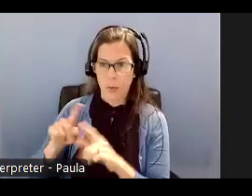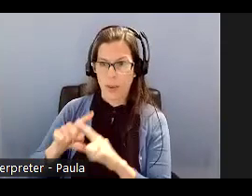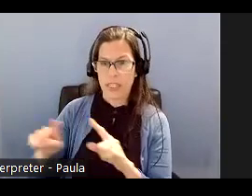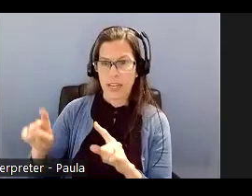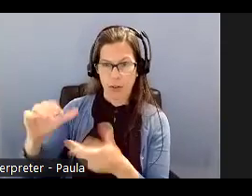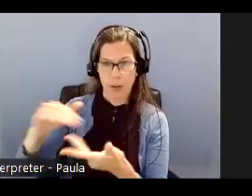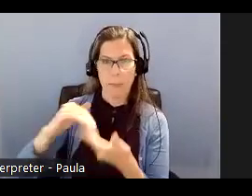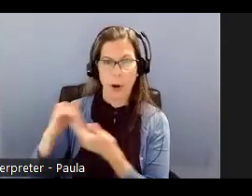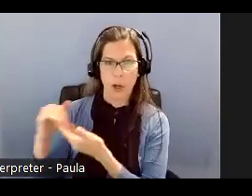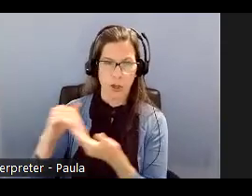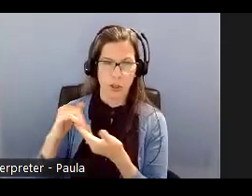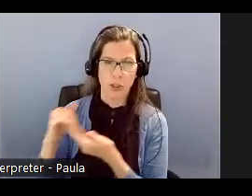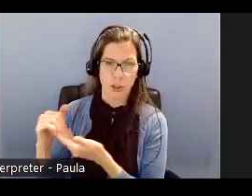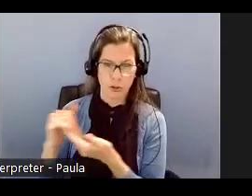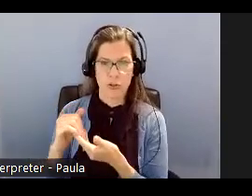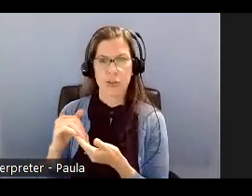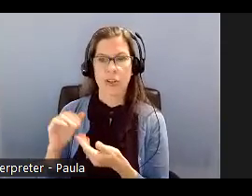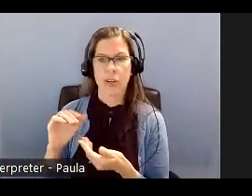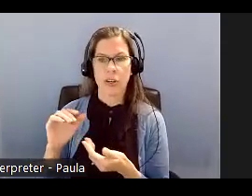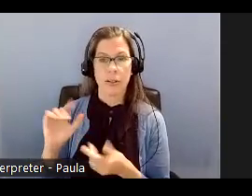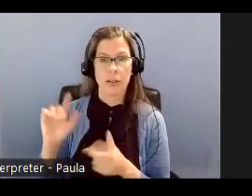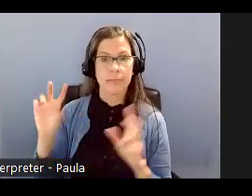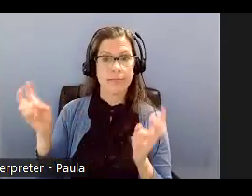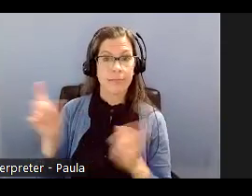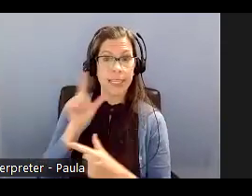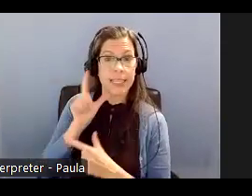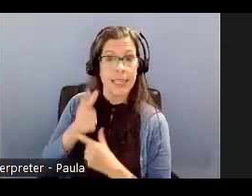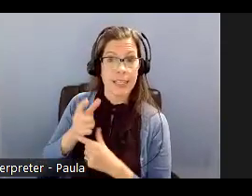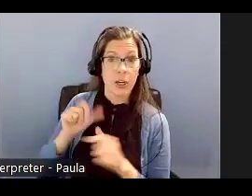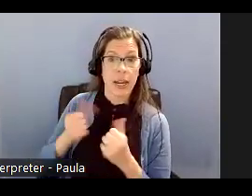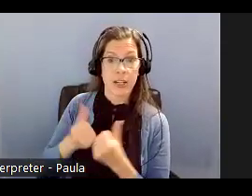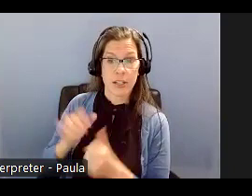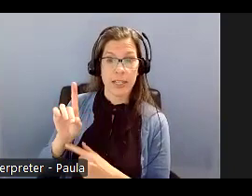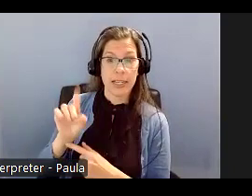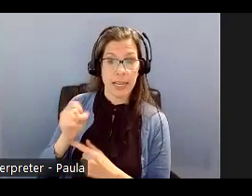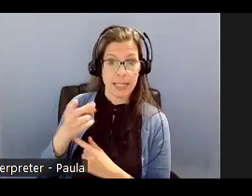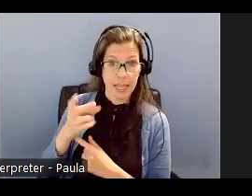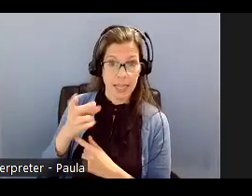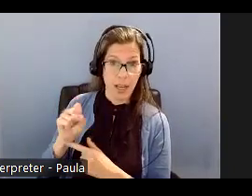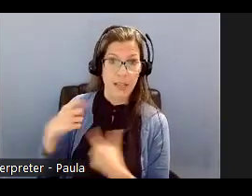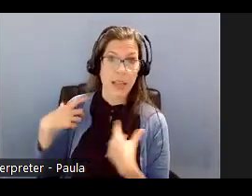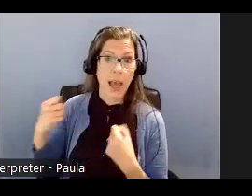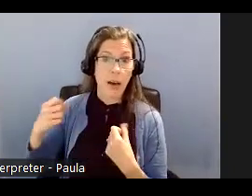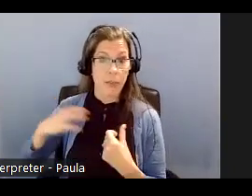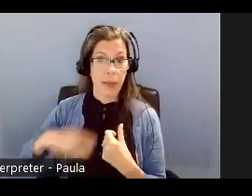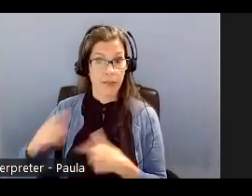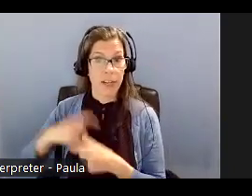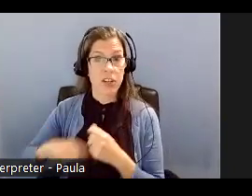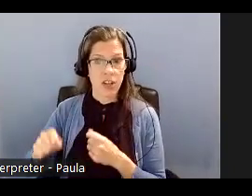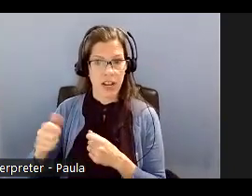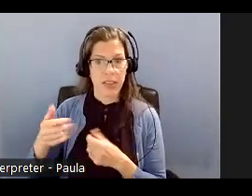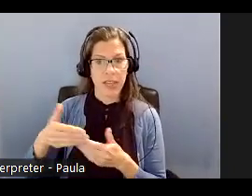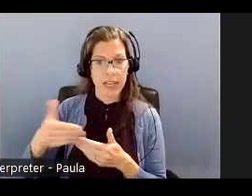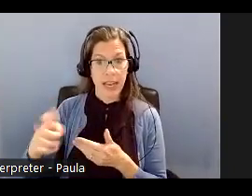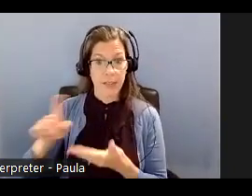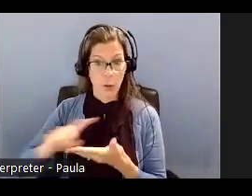and with our sister agencies, DSHS and Health Benefit Exchange in the coming weeks. And we hope to provide additional details